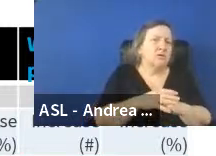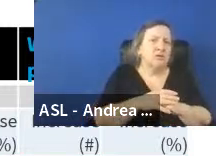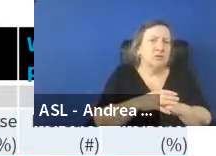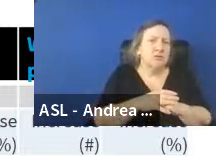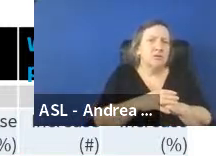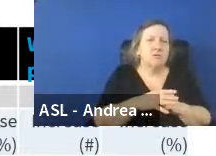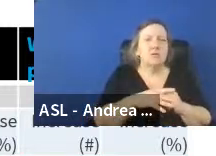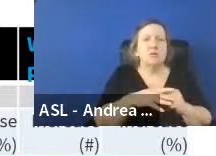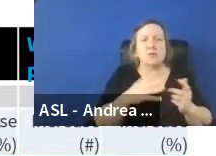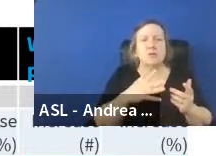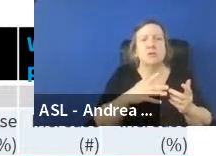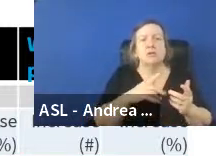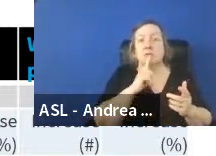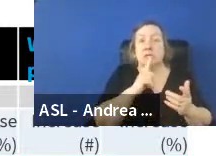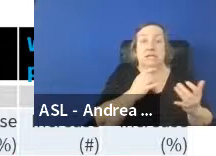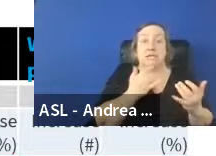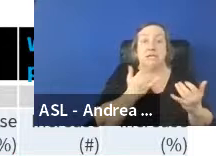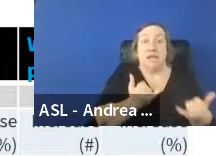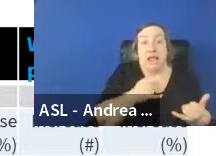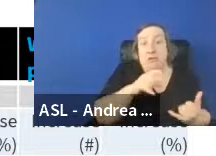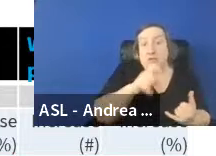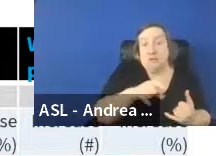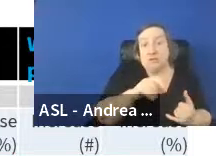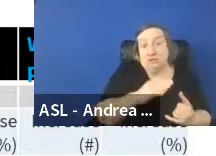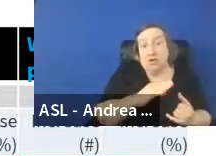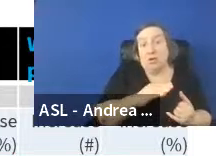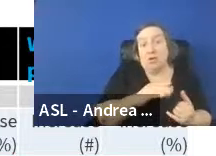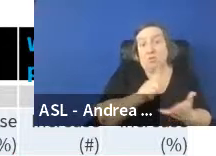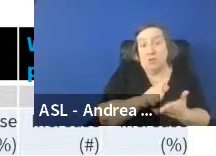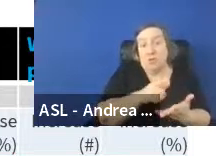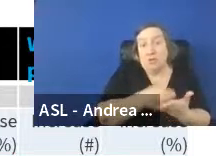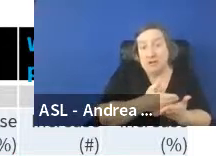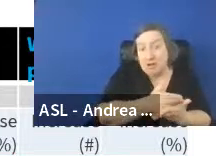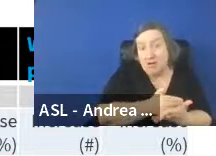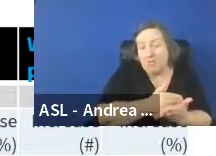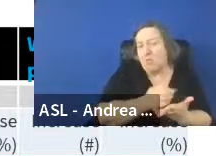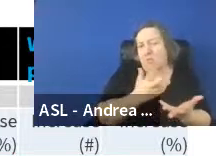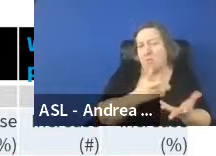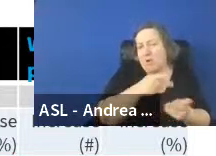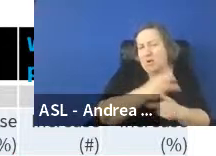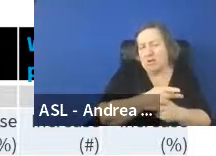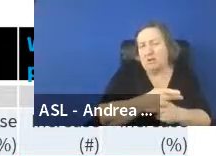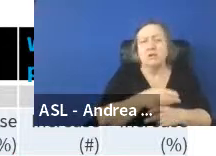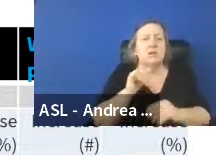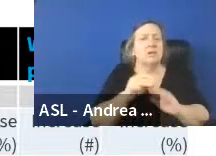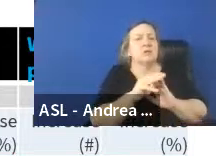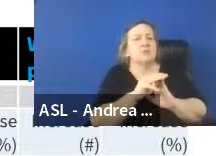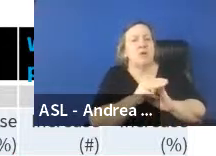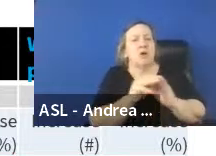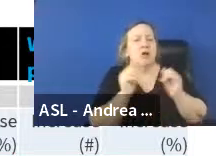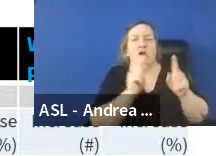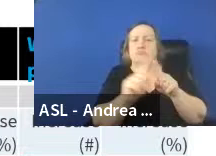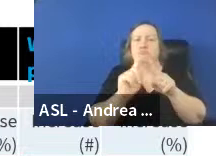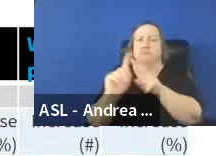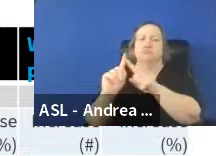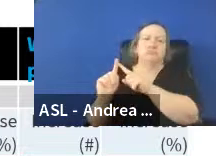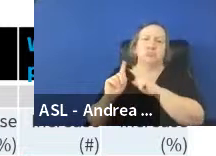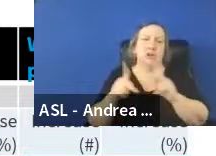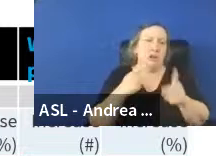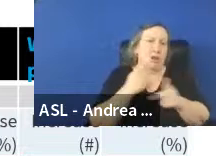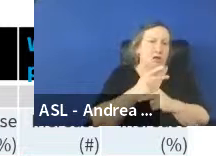immediate need of employment for the BIPOC or the low income population? For this model uses all types of jobs.